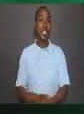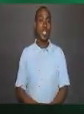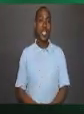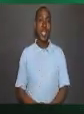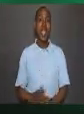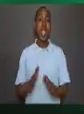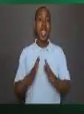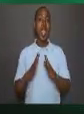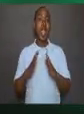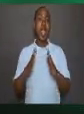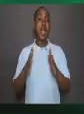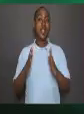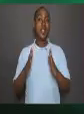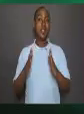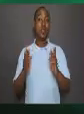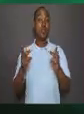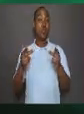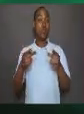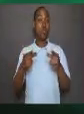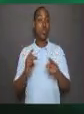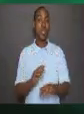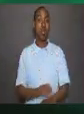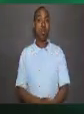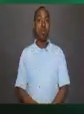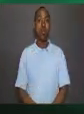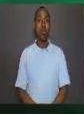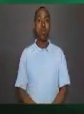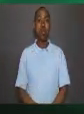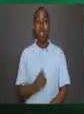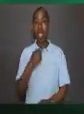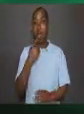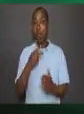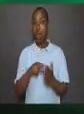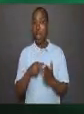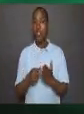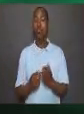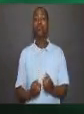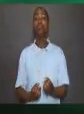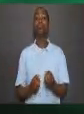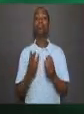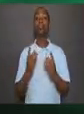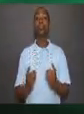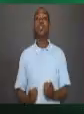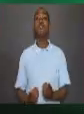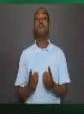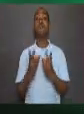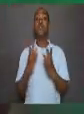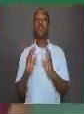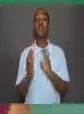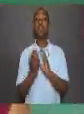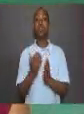increasing the surface area means more room for diffusion to take place.